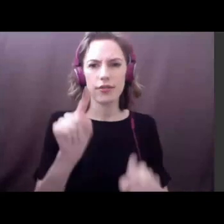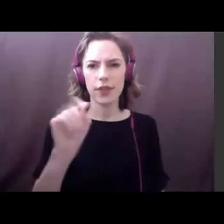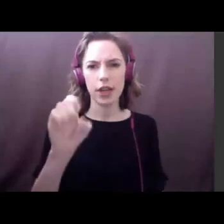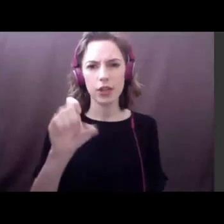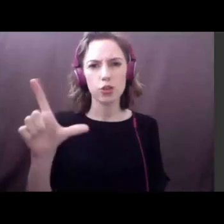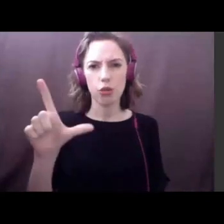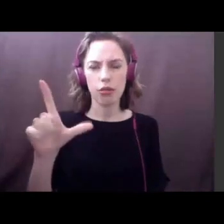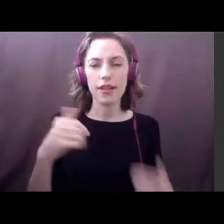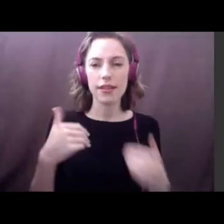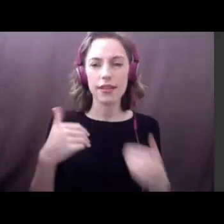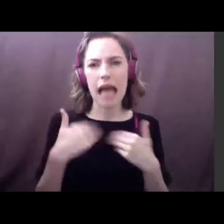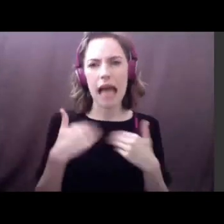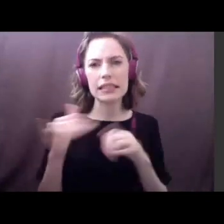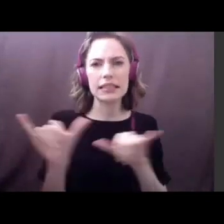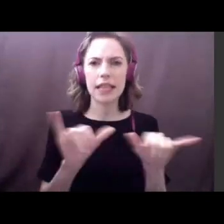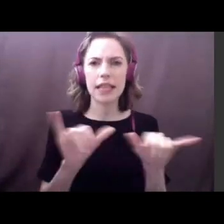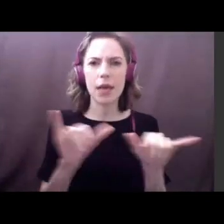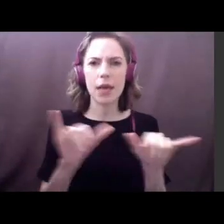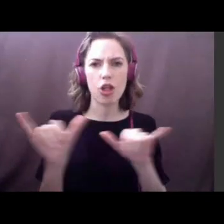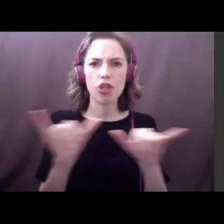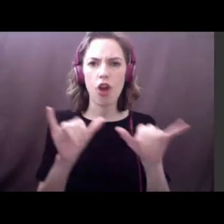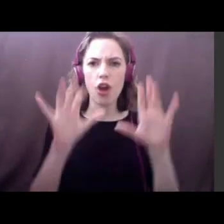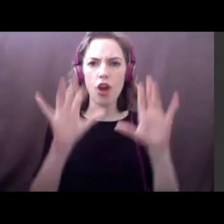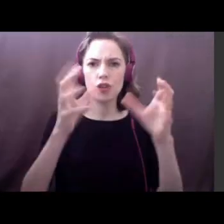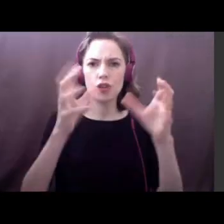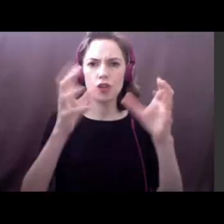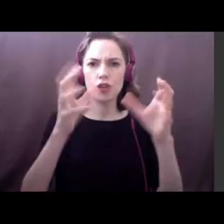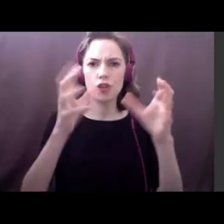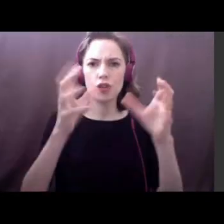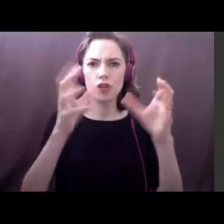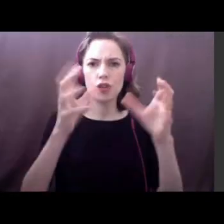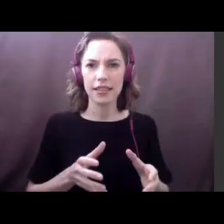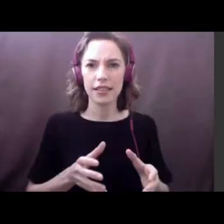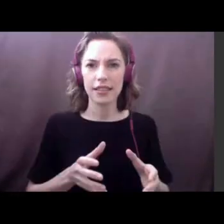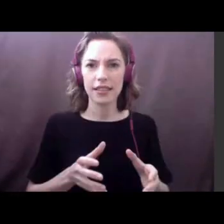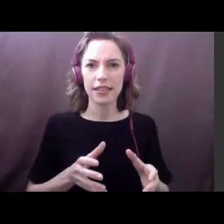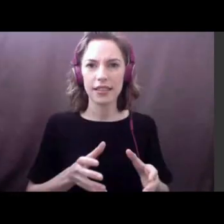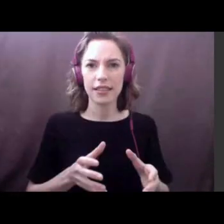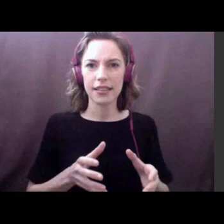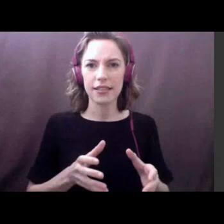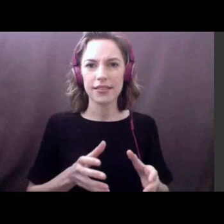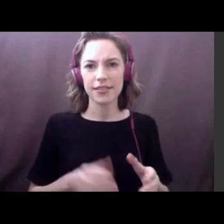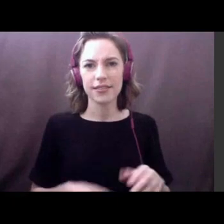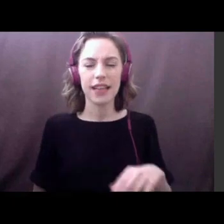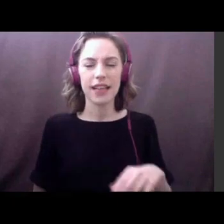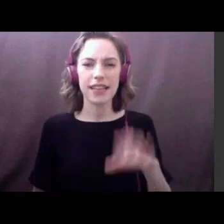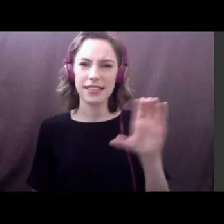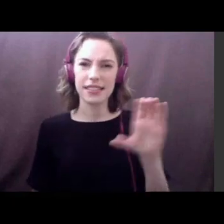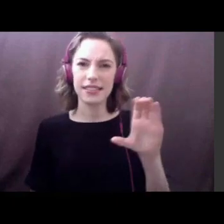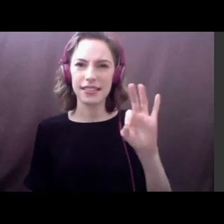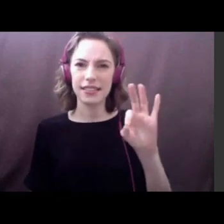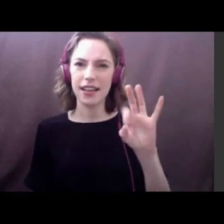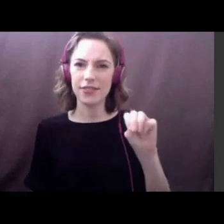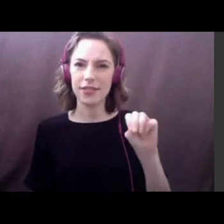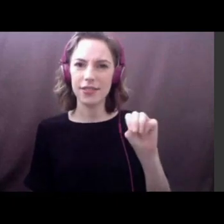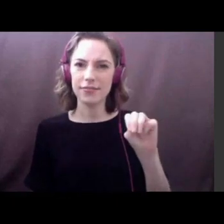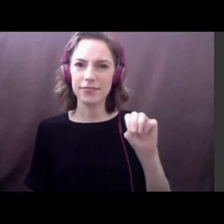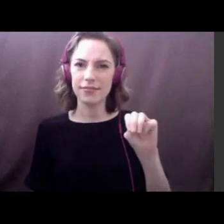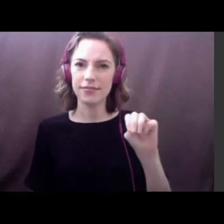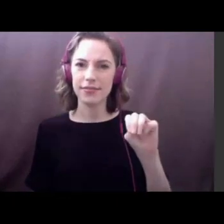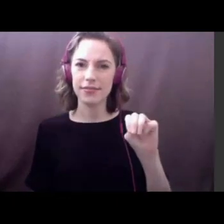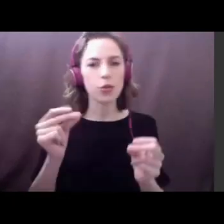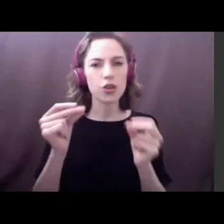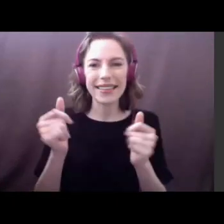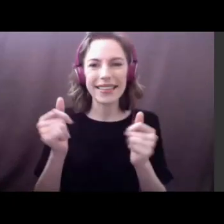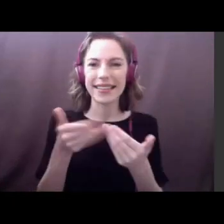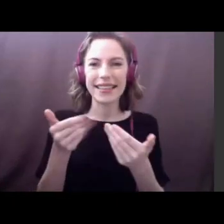quicker and easier to use by teachers in a classroom setting. I think I'll leave it there for now. But again, as Claudia said, happy